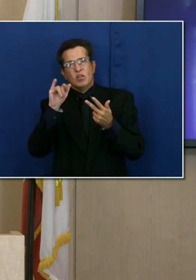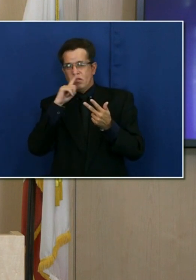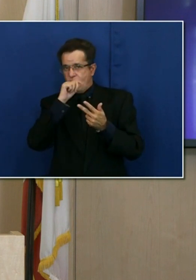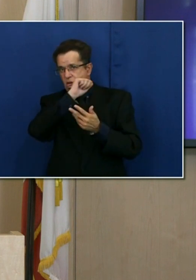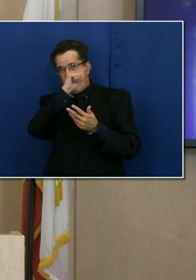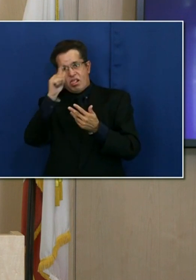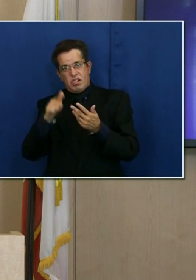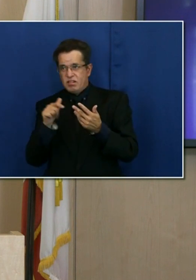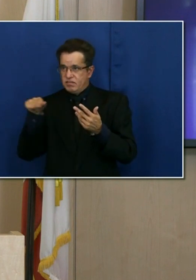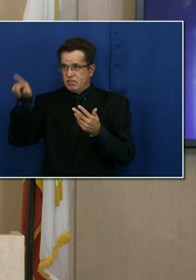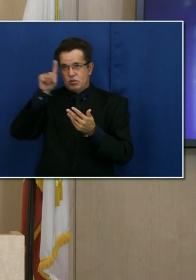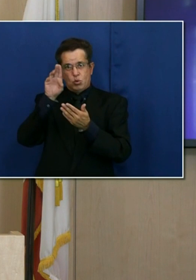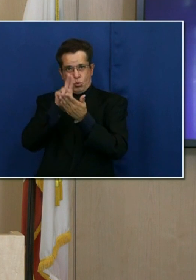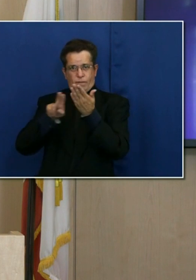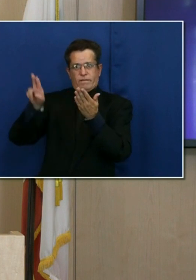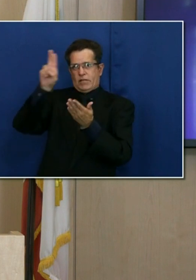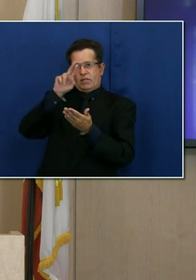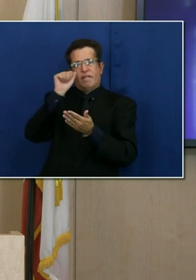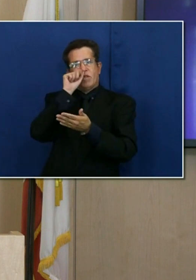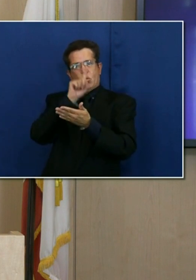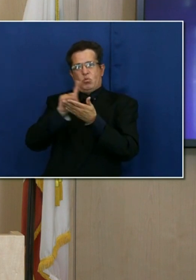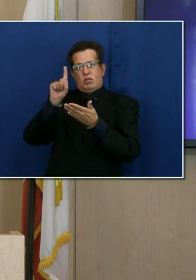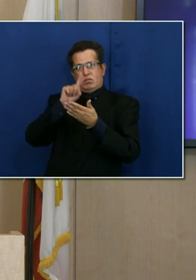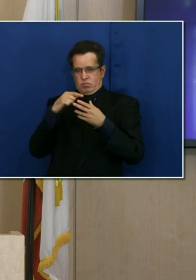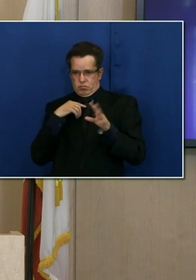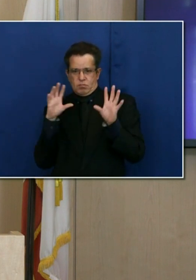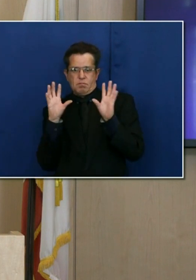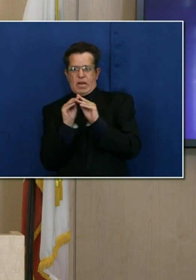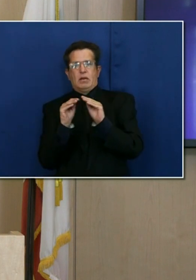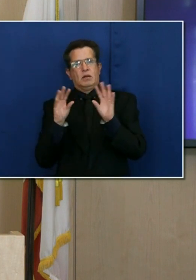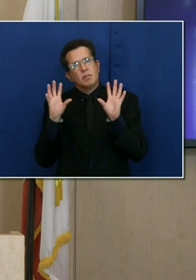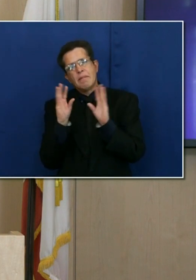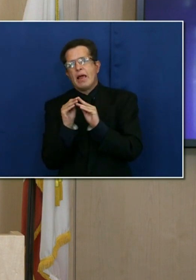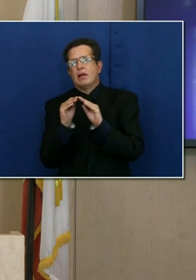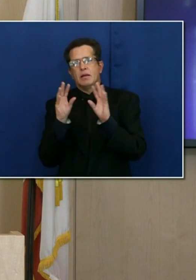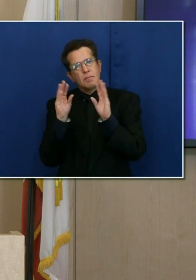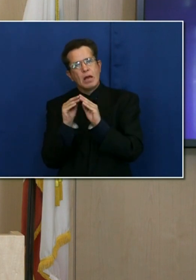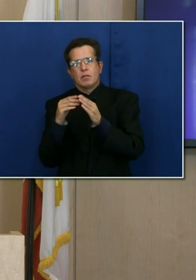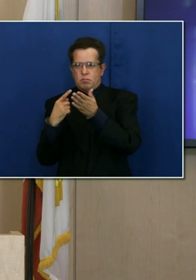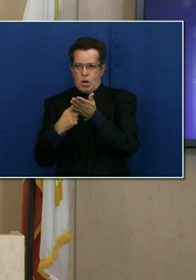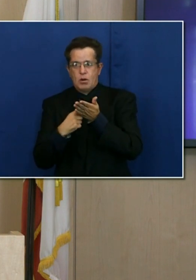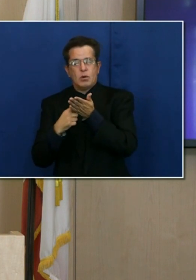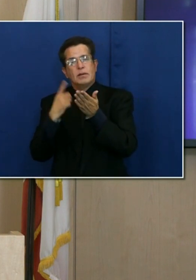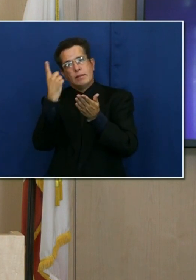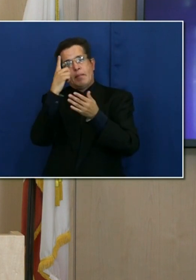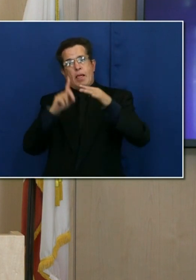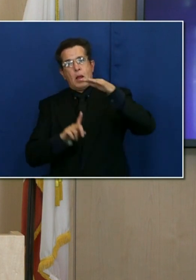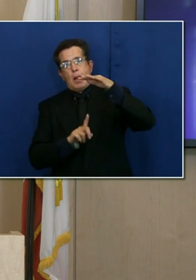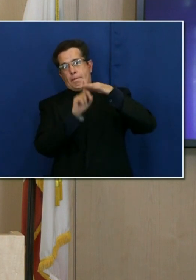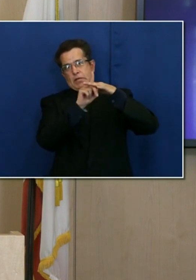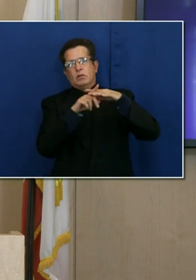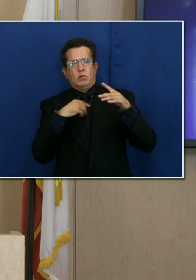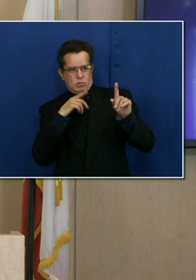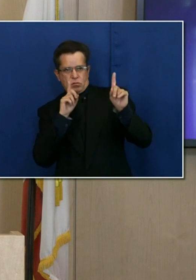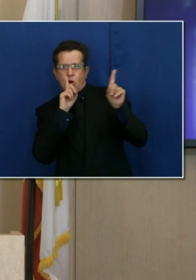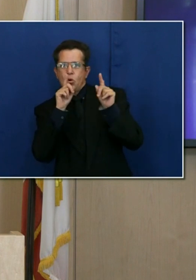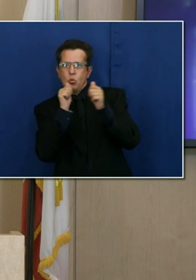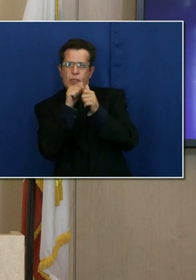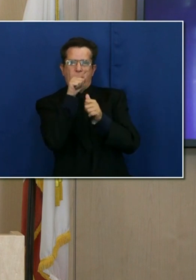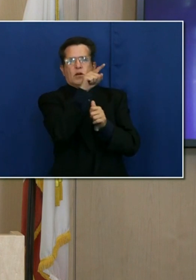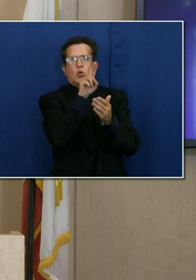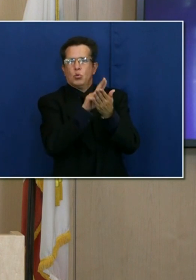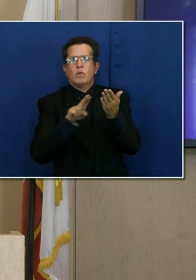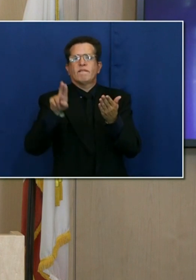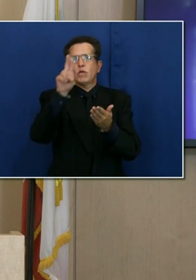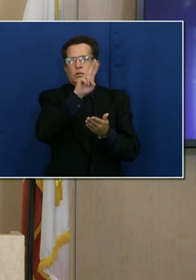of the institutes of higher learning, we are having regular conversations with. When a specific case comes up, we actually work with the